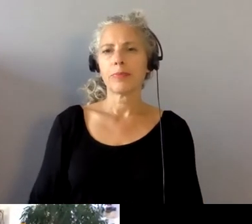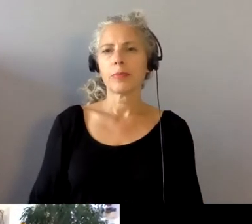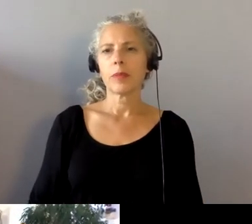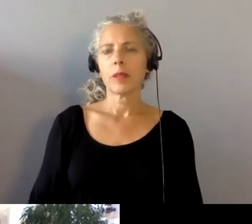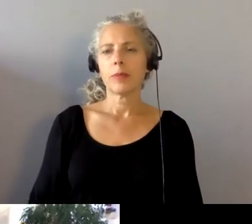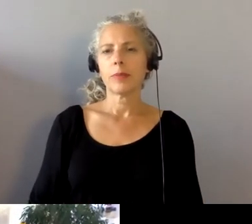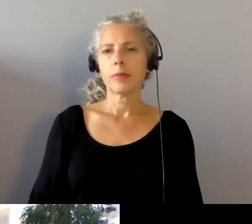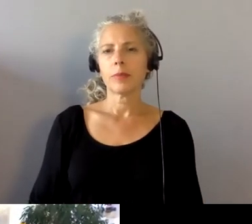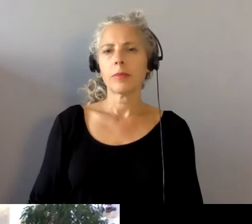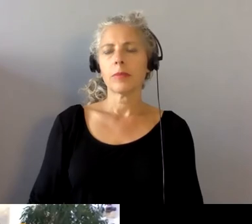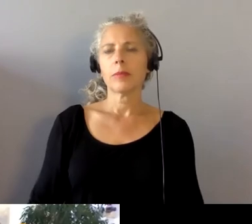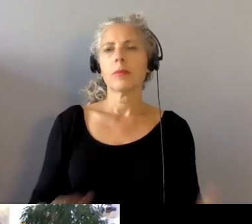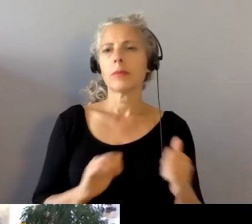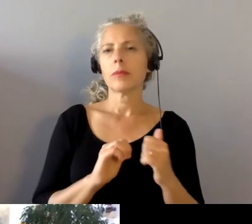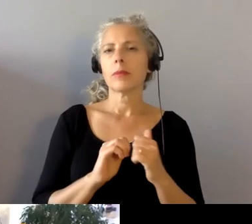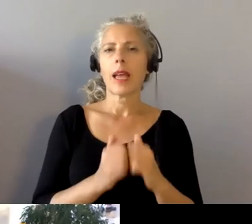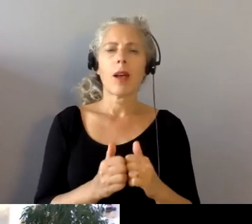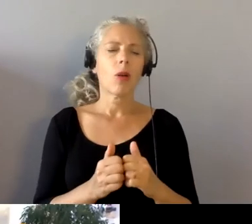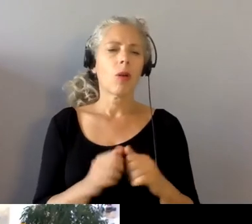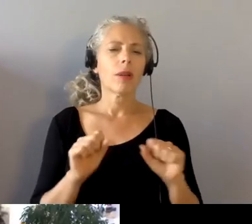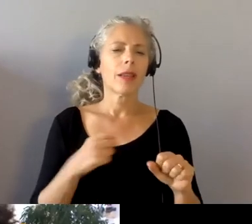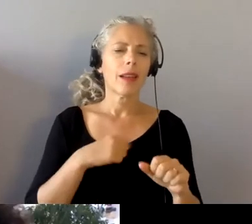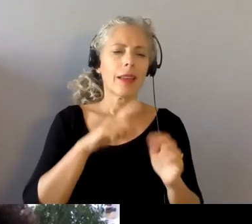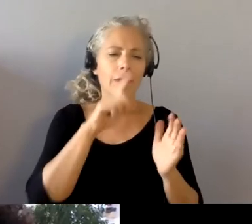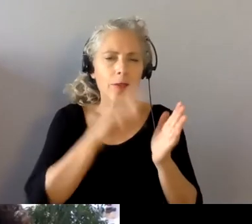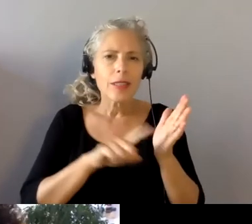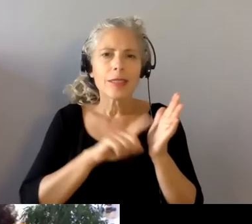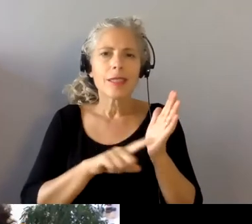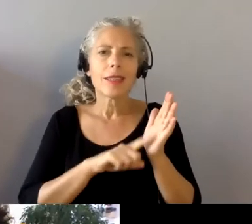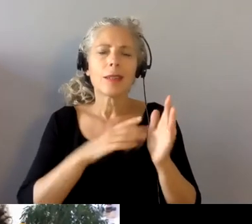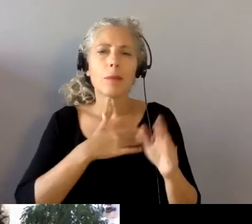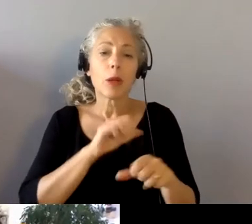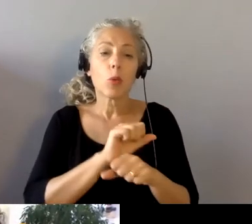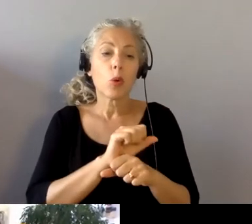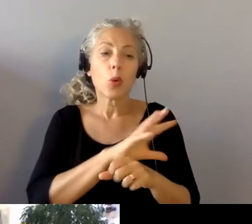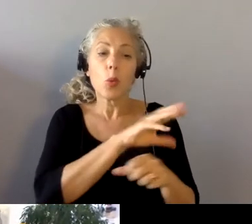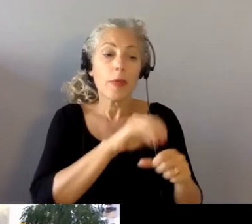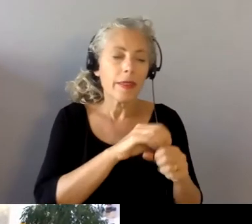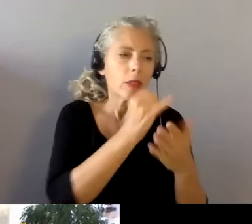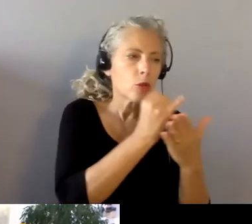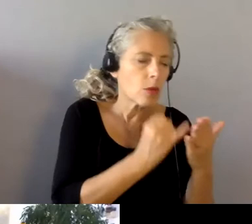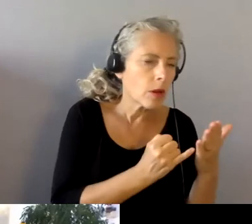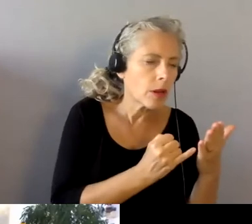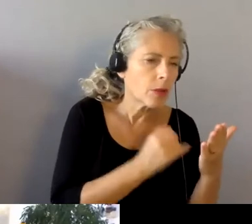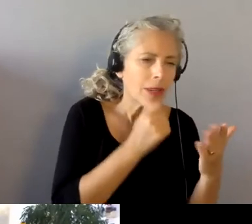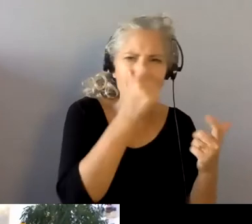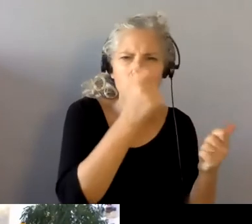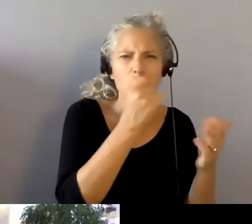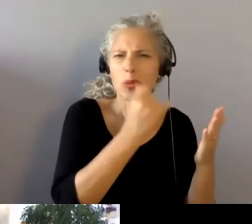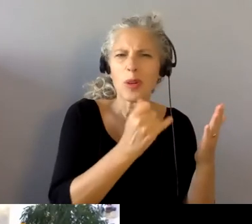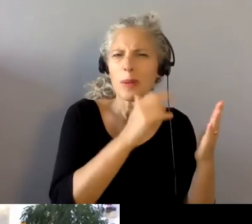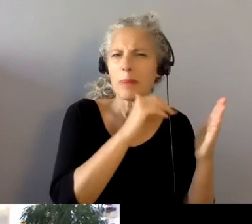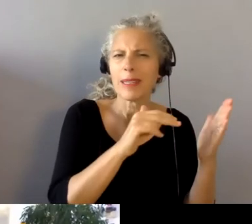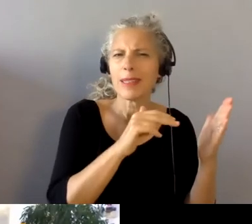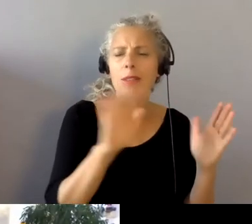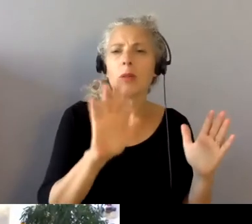And how could I like investigate what I was trying to do within the drawing? It wasn't even the interest to draw and painting. It was how